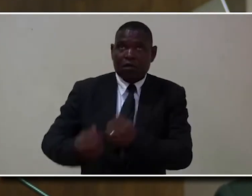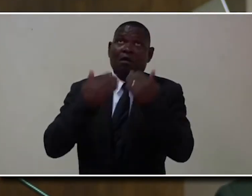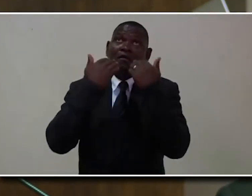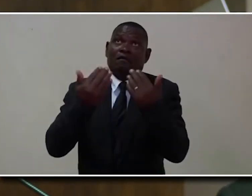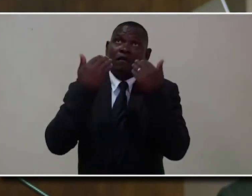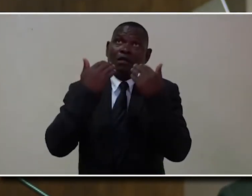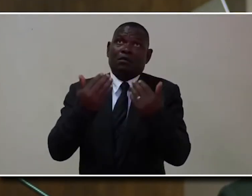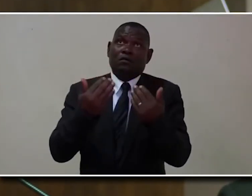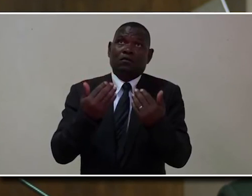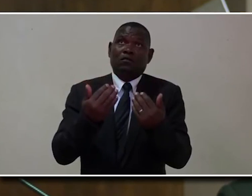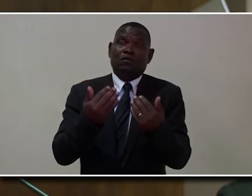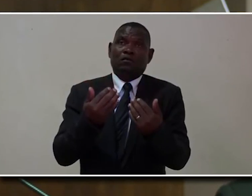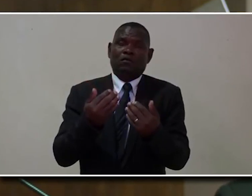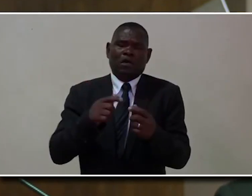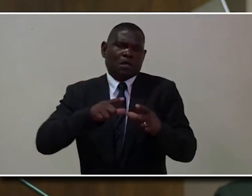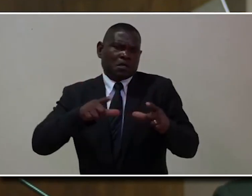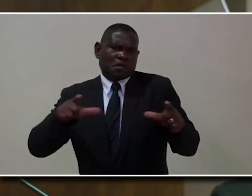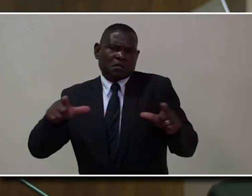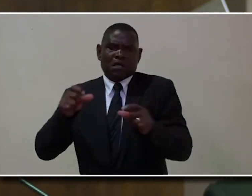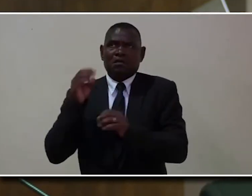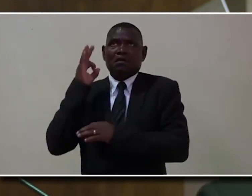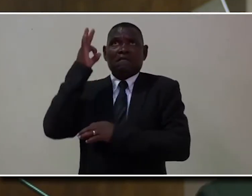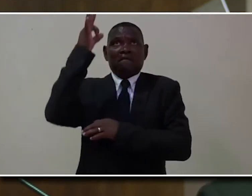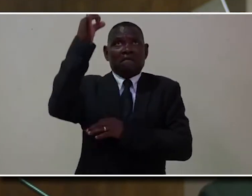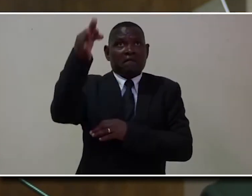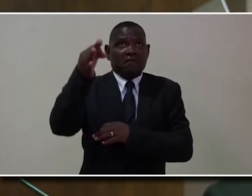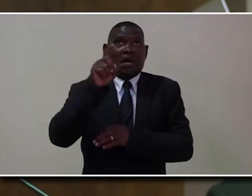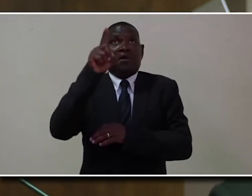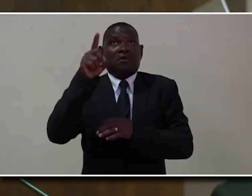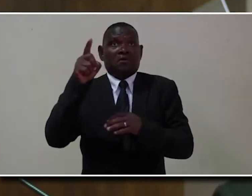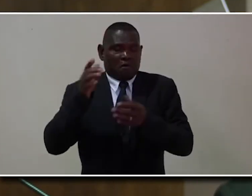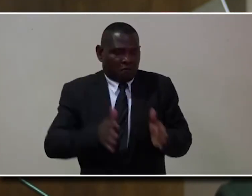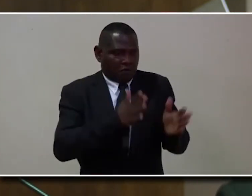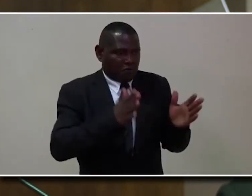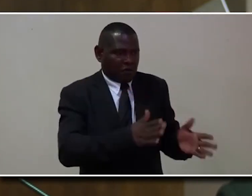And thank you for the great future which you have prepared for us.